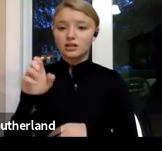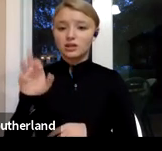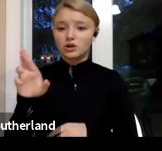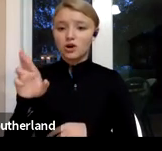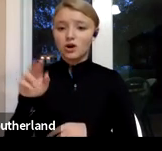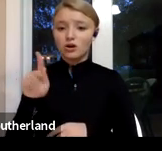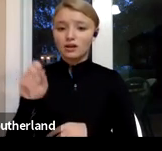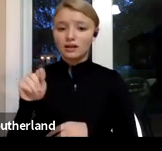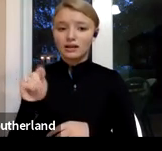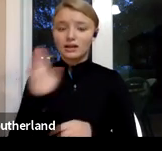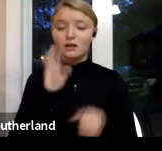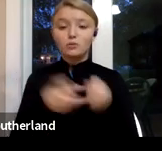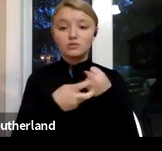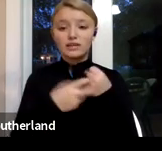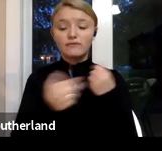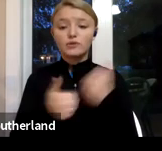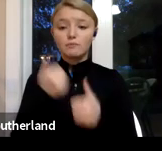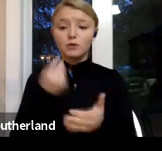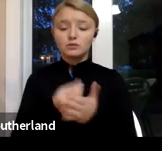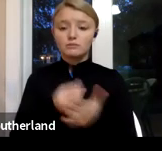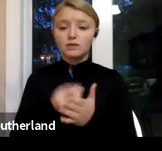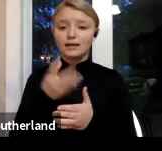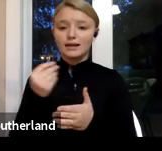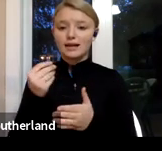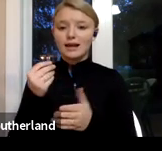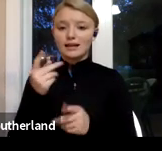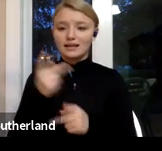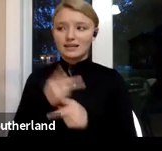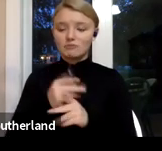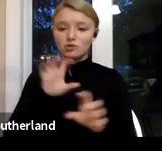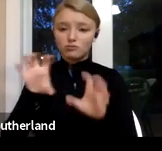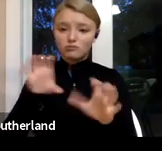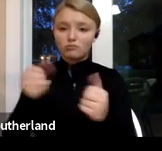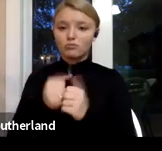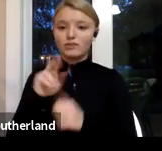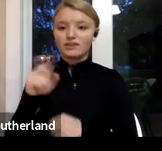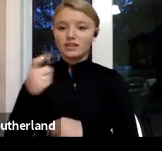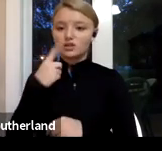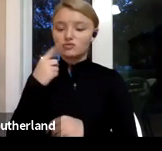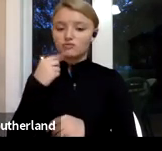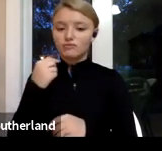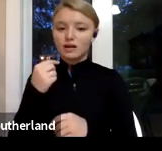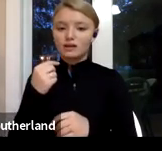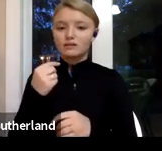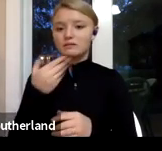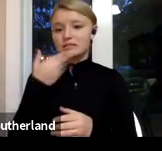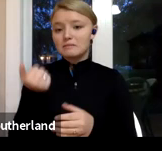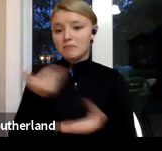stocked up with Ningxia Red in your home for every member of your family. Mm-hmm.